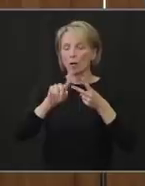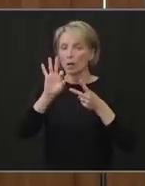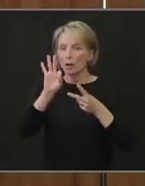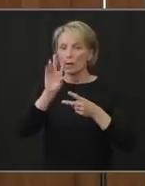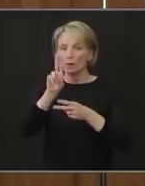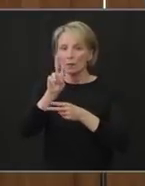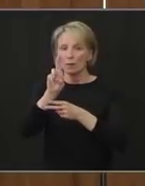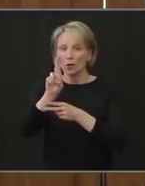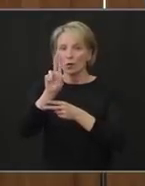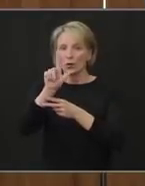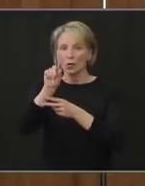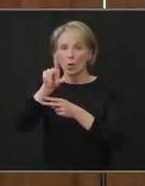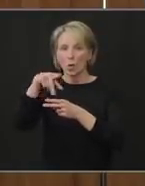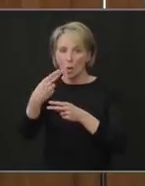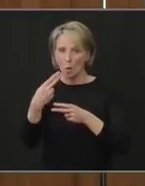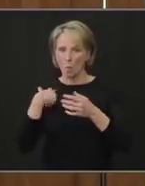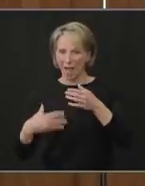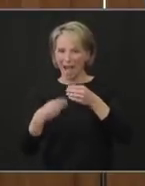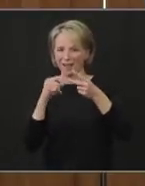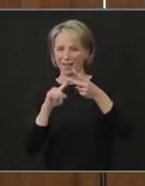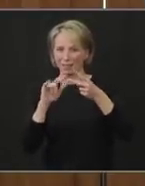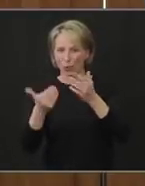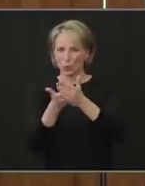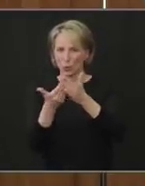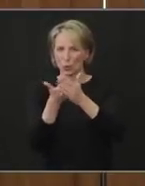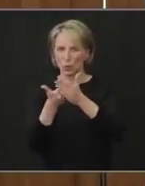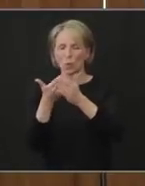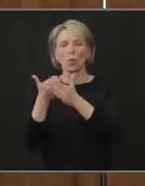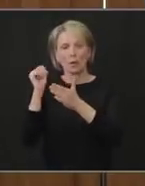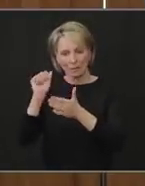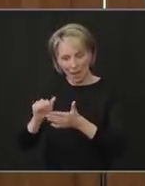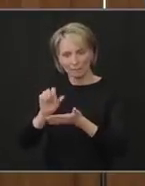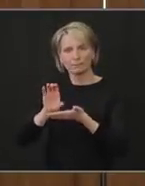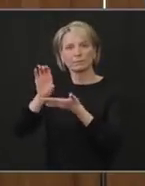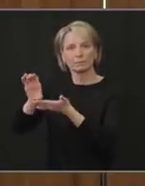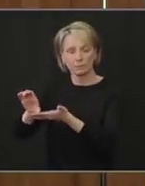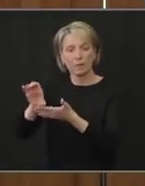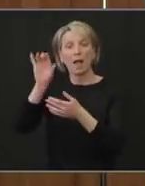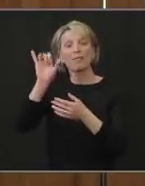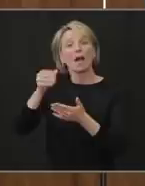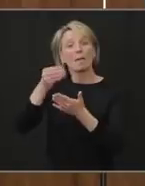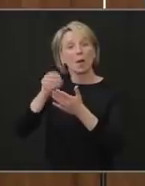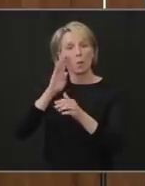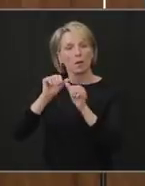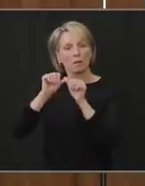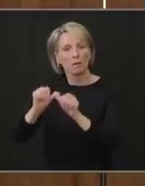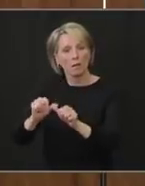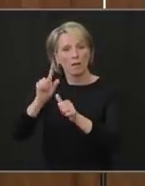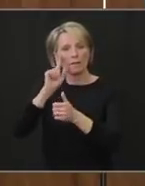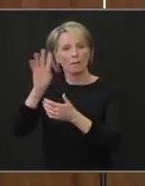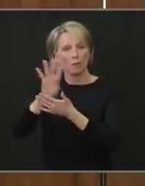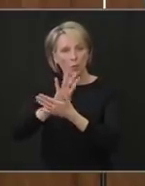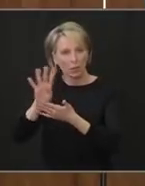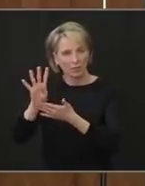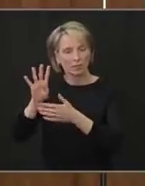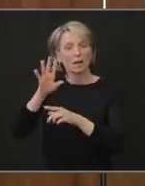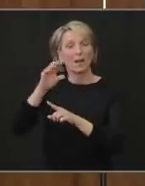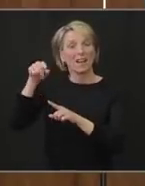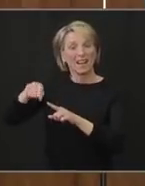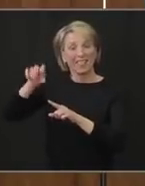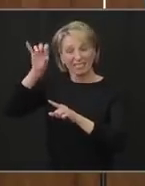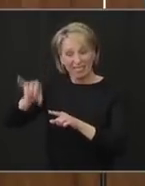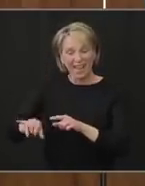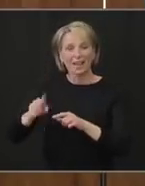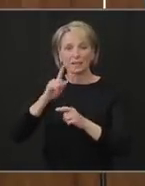furloughed are eligible. And it is for 4 weeks, a tremendously significant